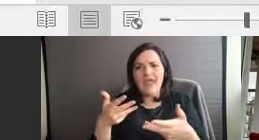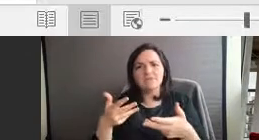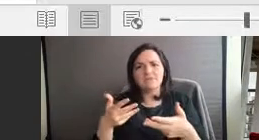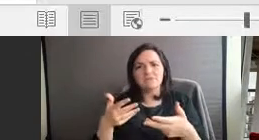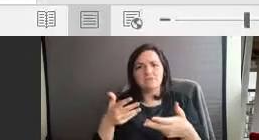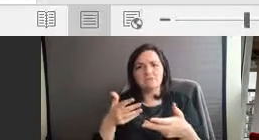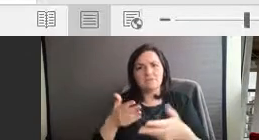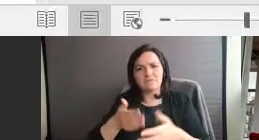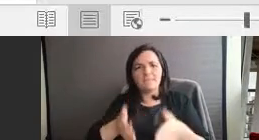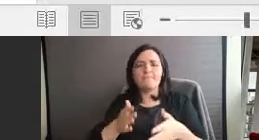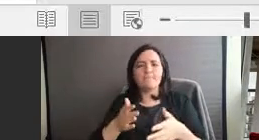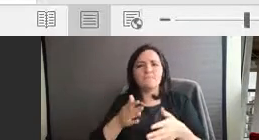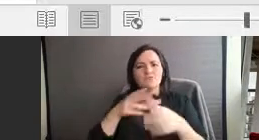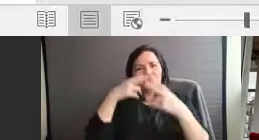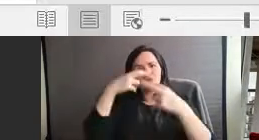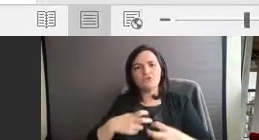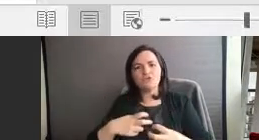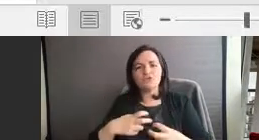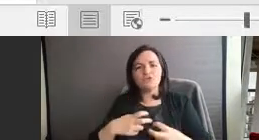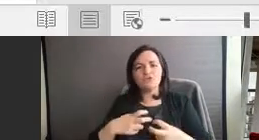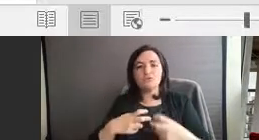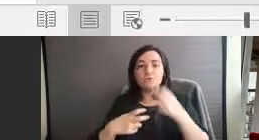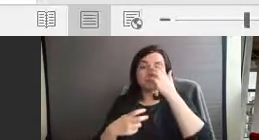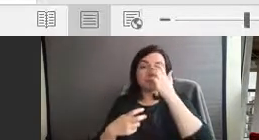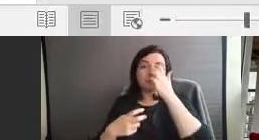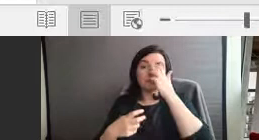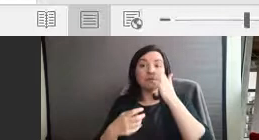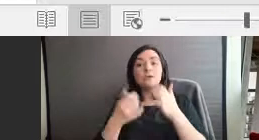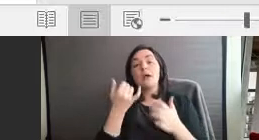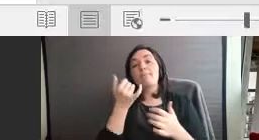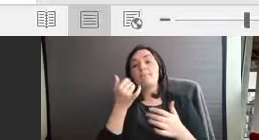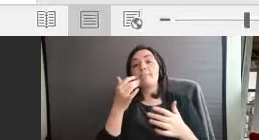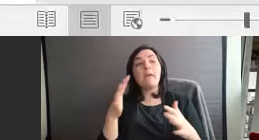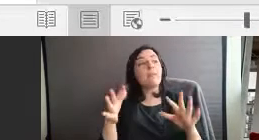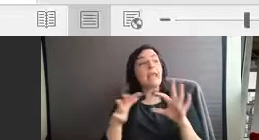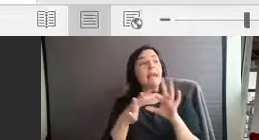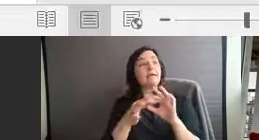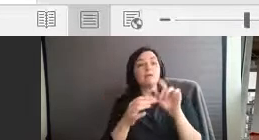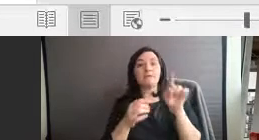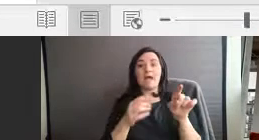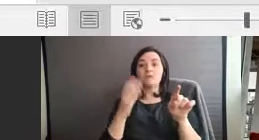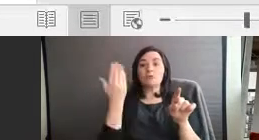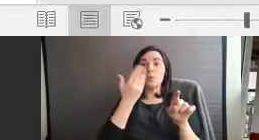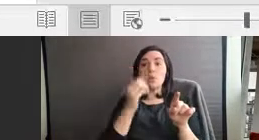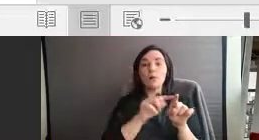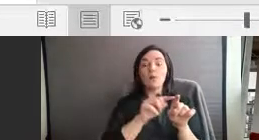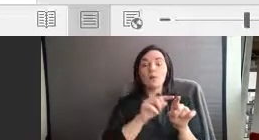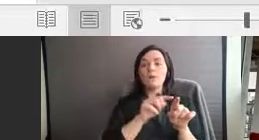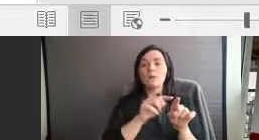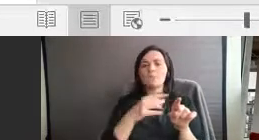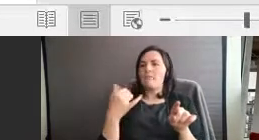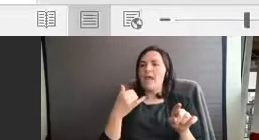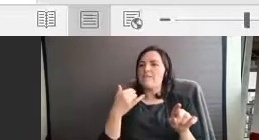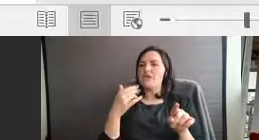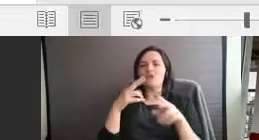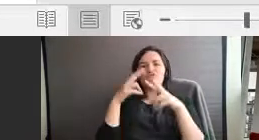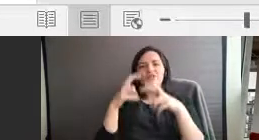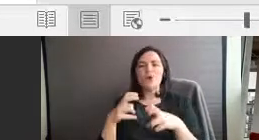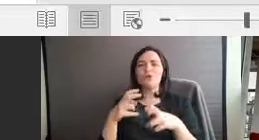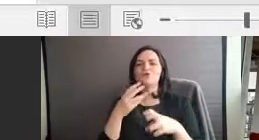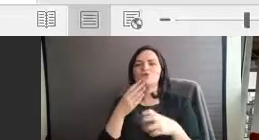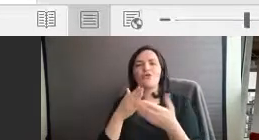that you're carrying out your practical research, it's linked to a particular school, but actually you're carrying out your research using social